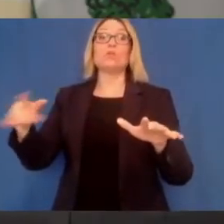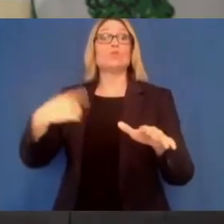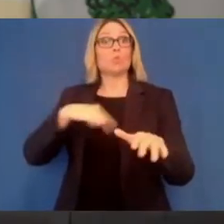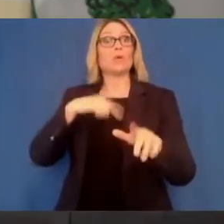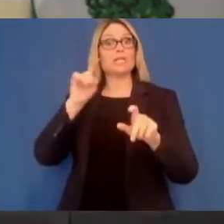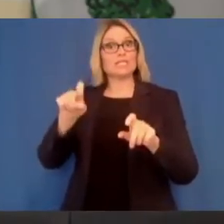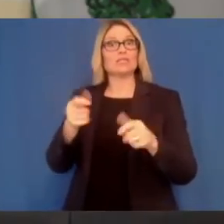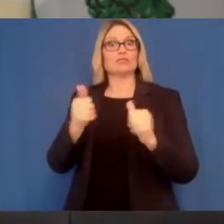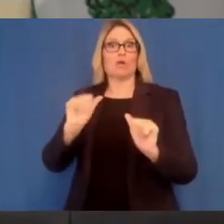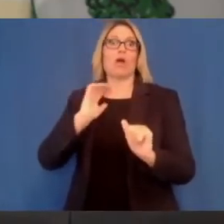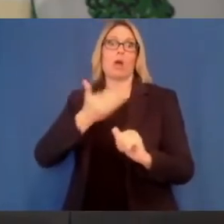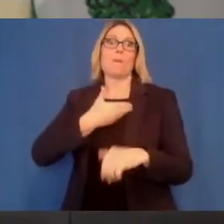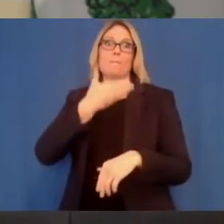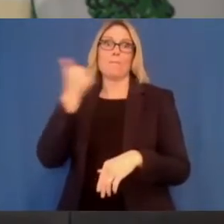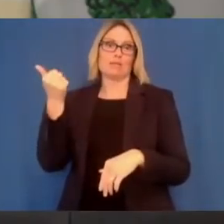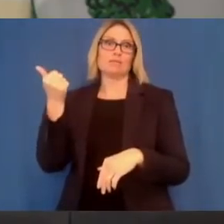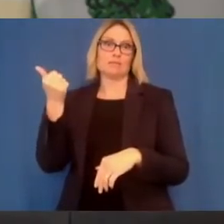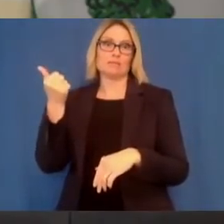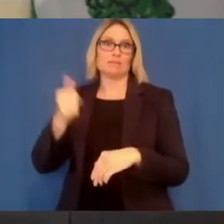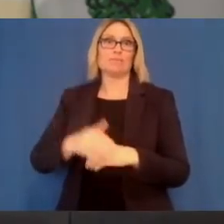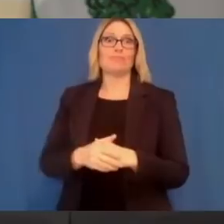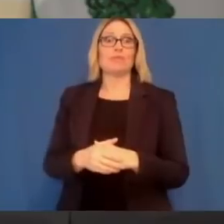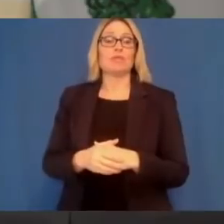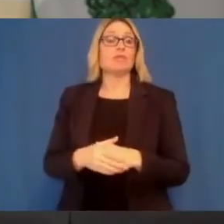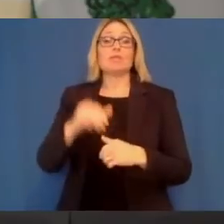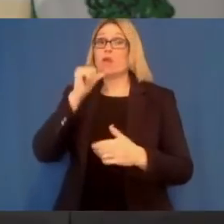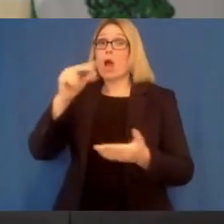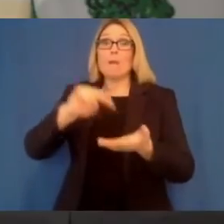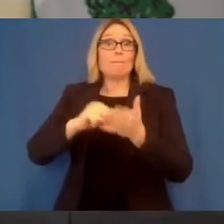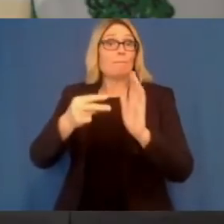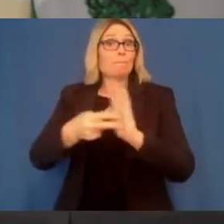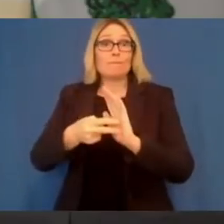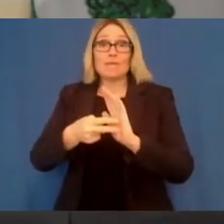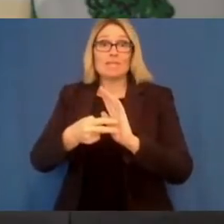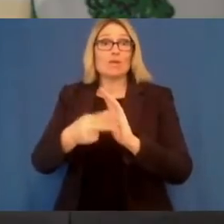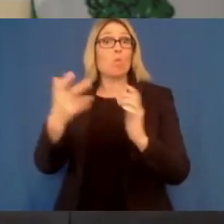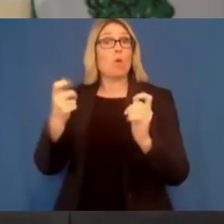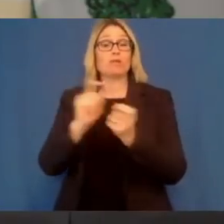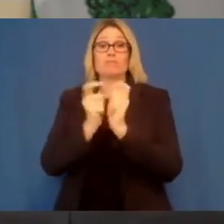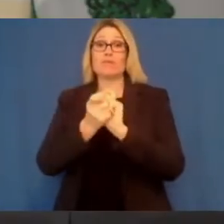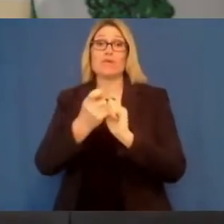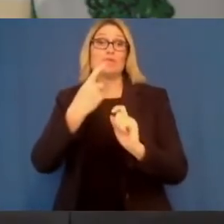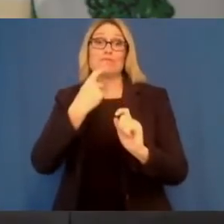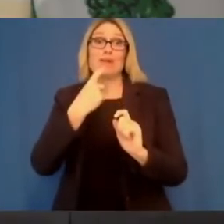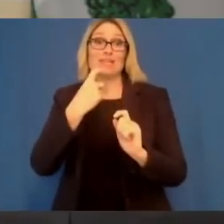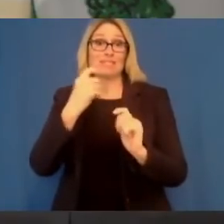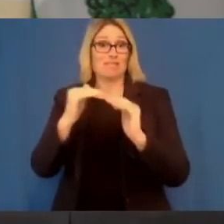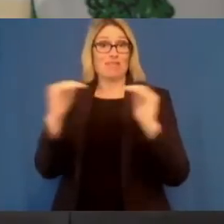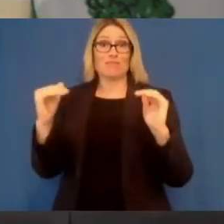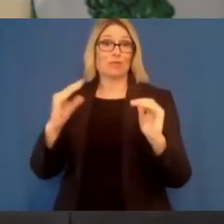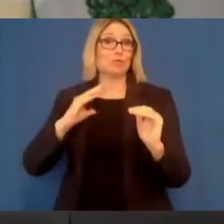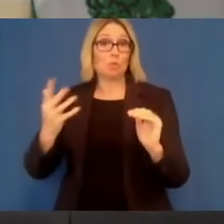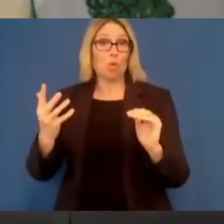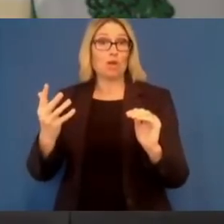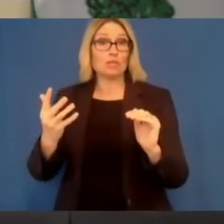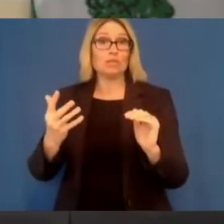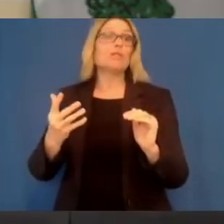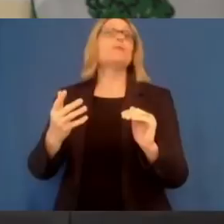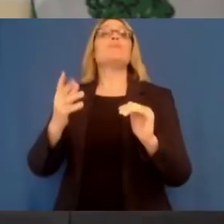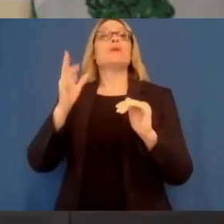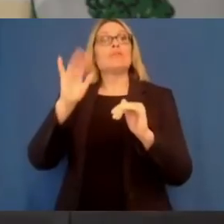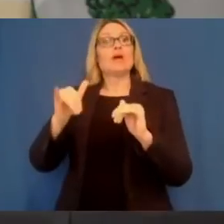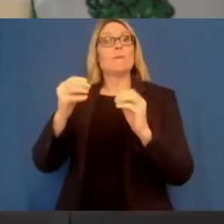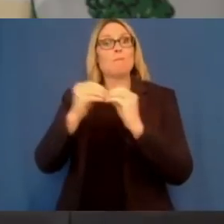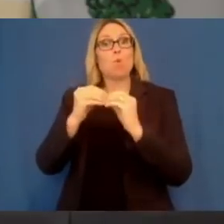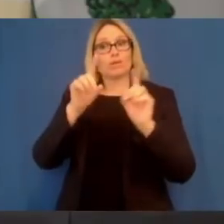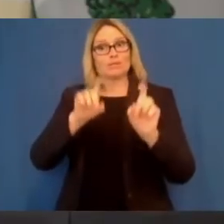get caught up. It is not our intention to be in a modified red any longer than is needed, and through increased and targeted